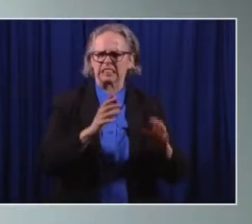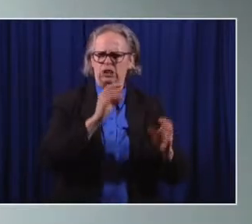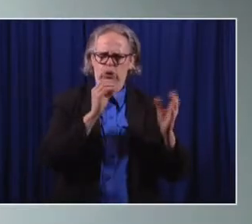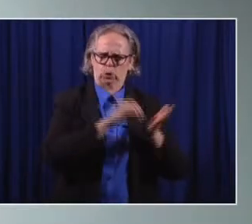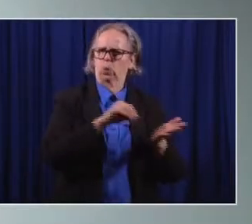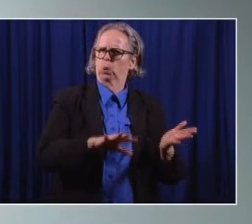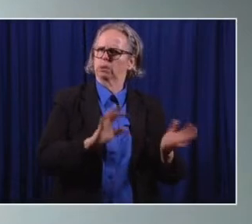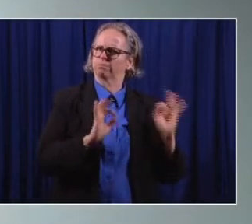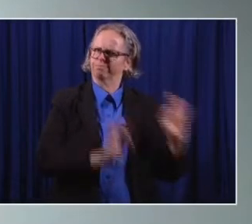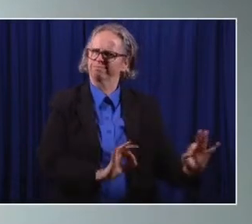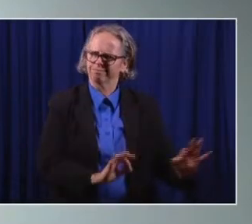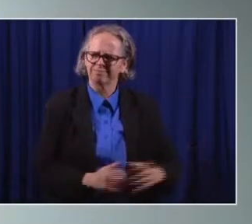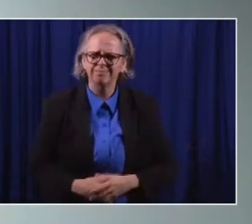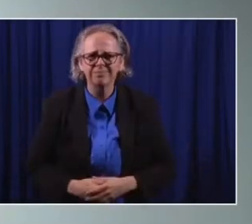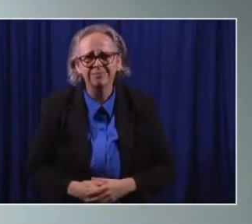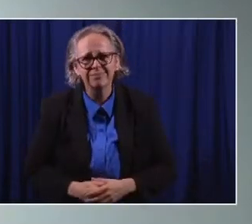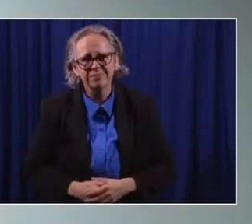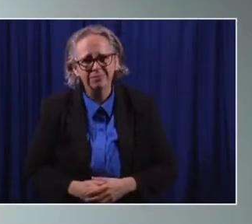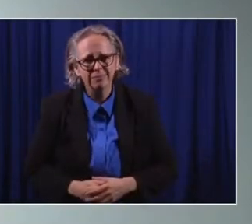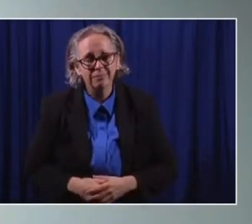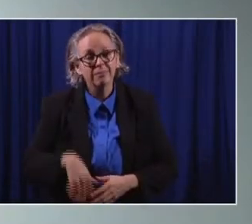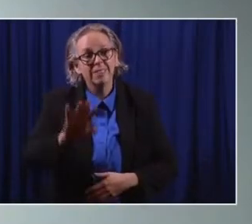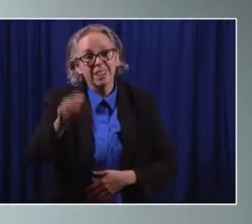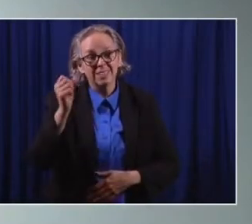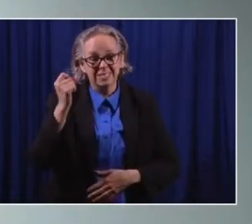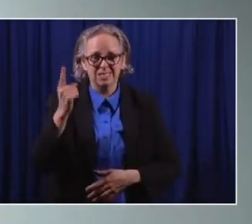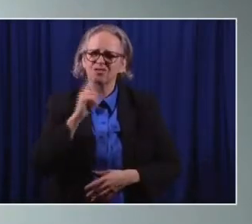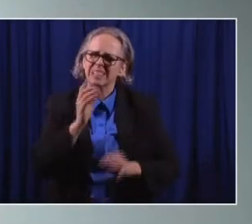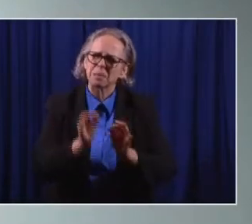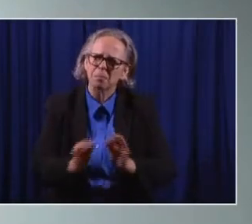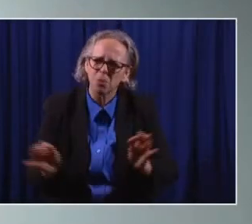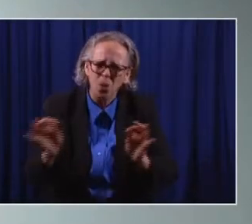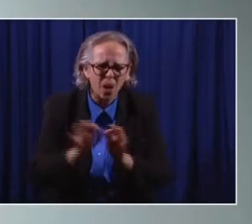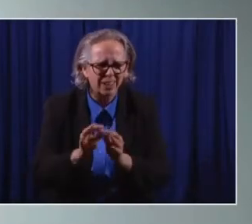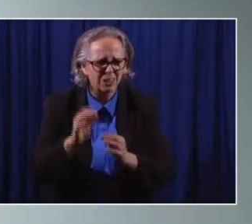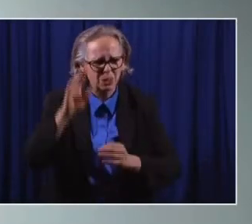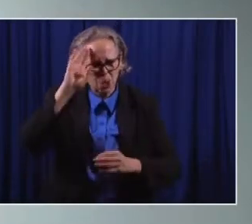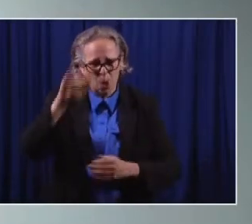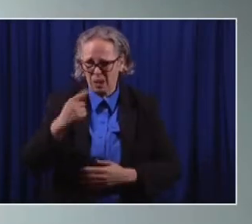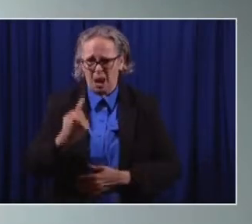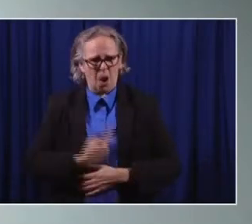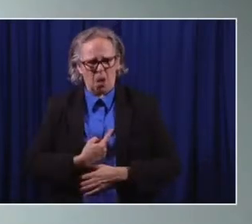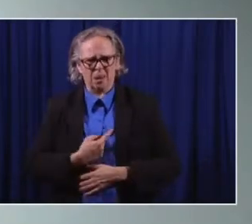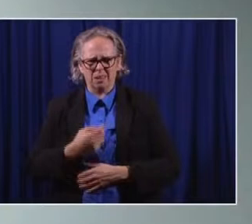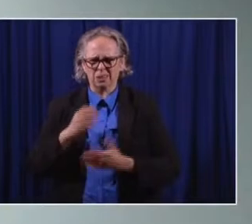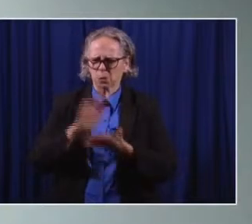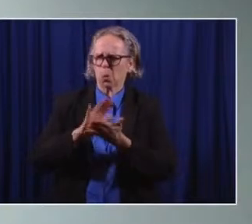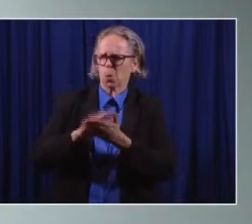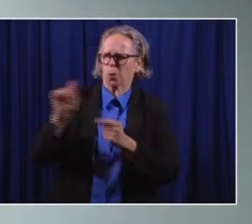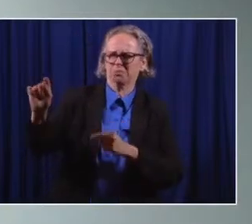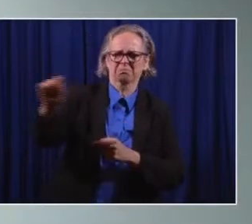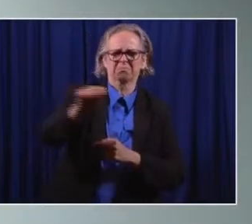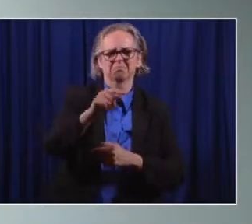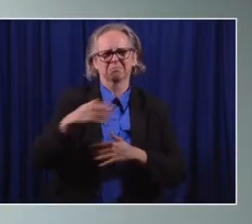Because it's very important. Barberton, and I would say most school systems, that personal connection is extremely important. But we understand that we